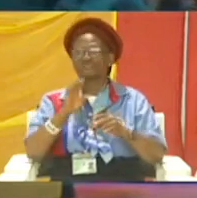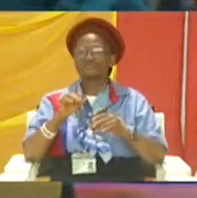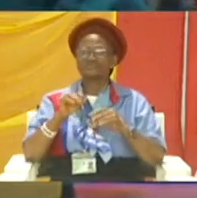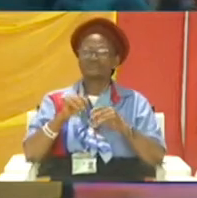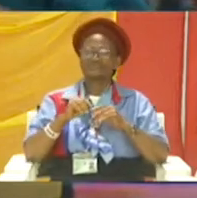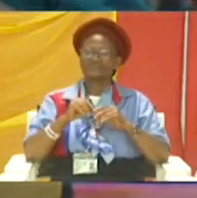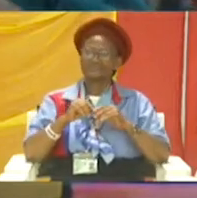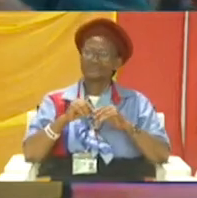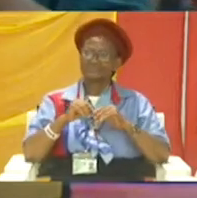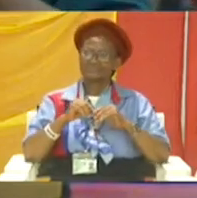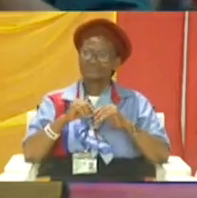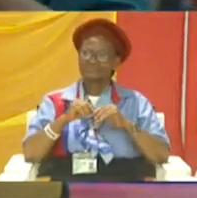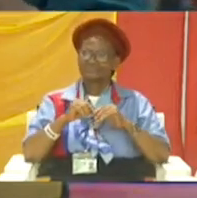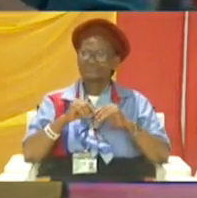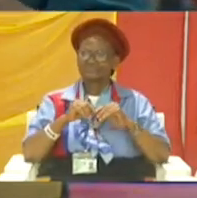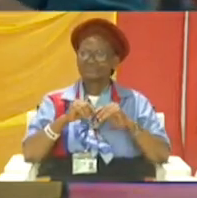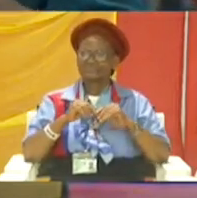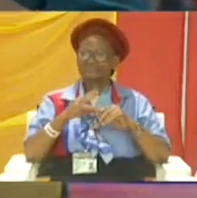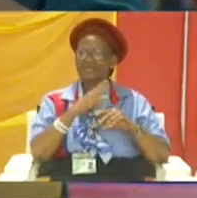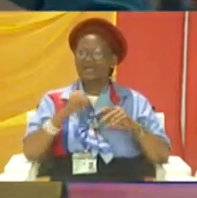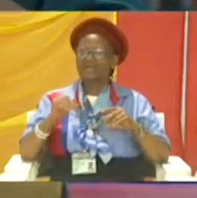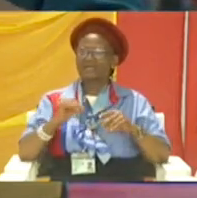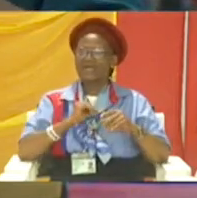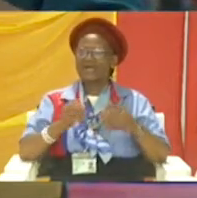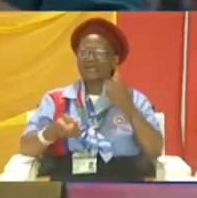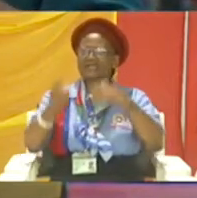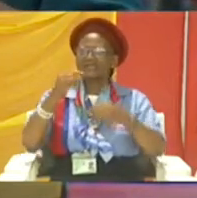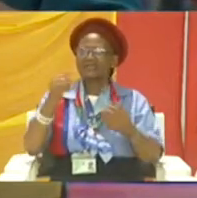commission. And I came with